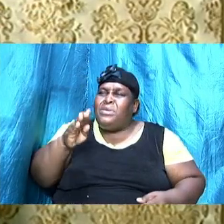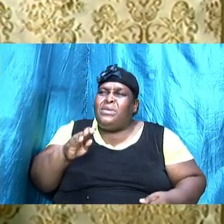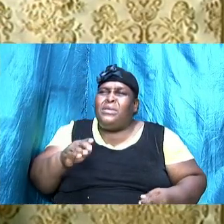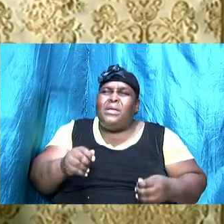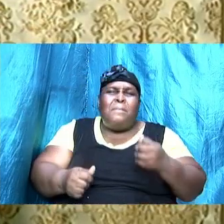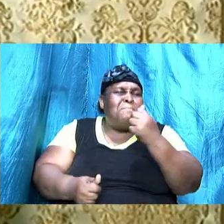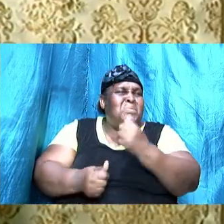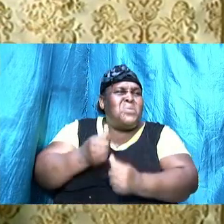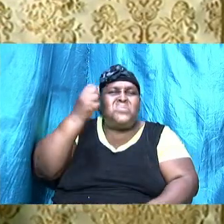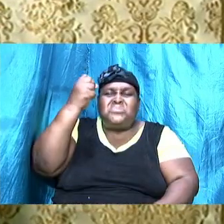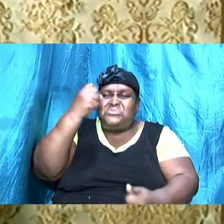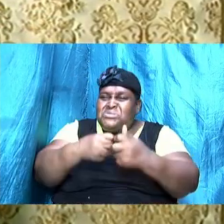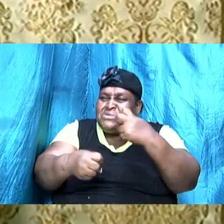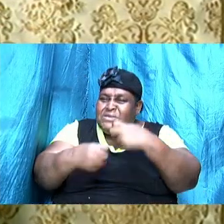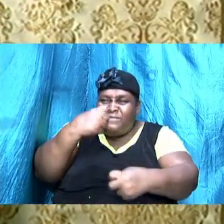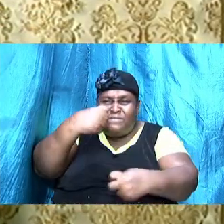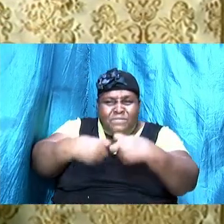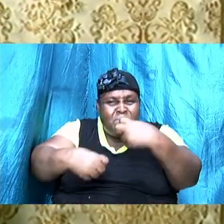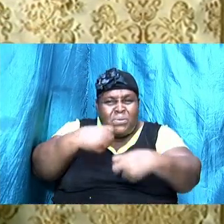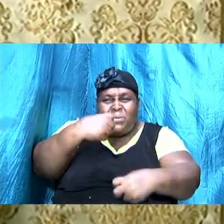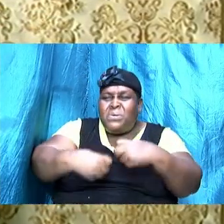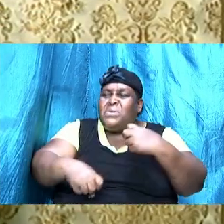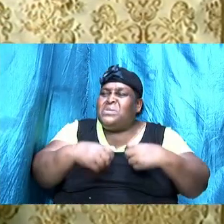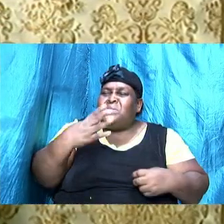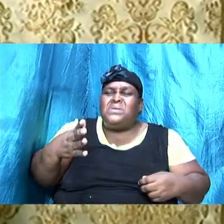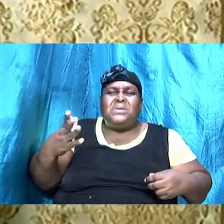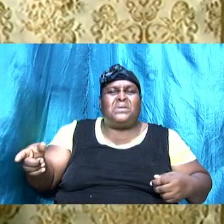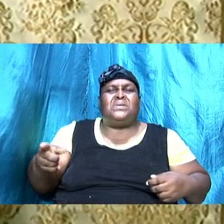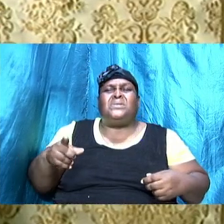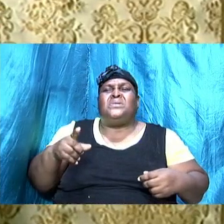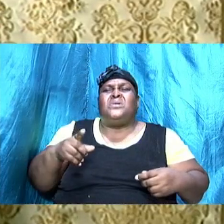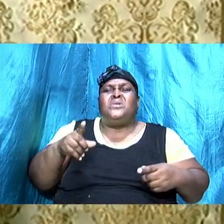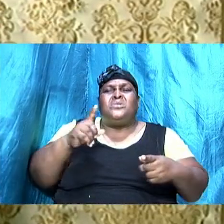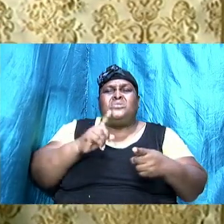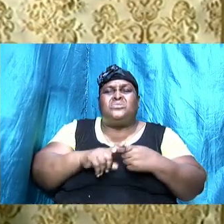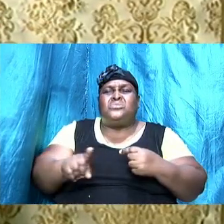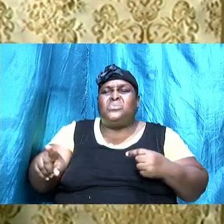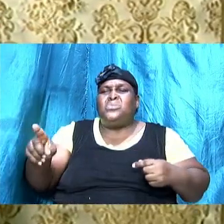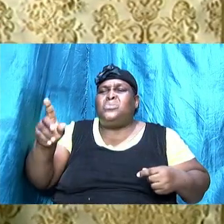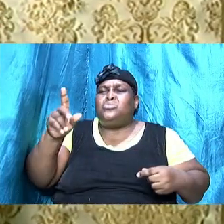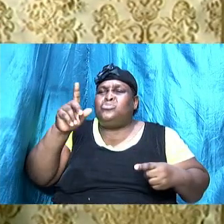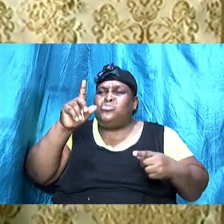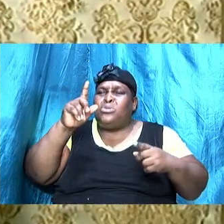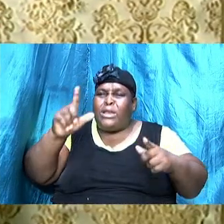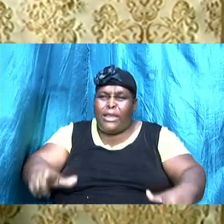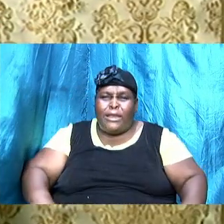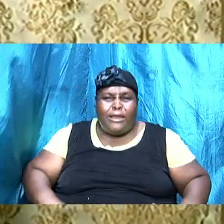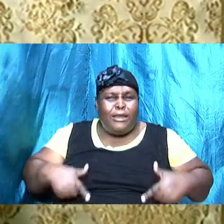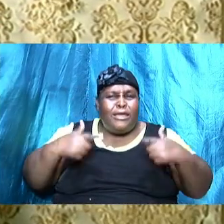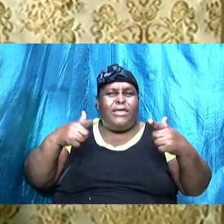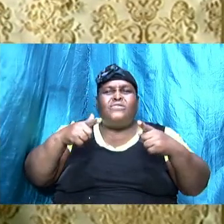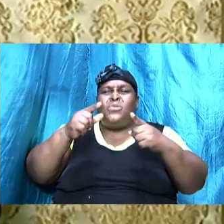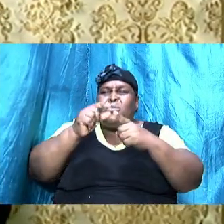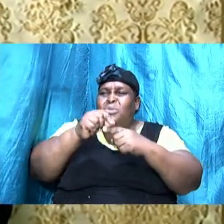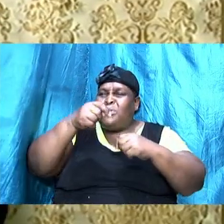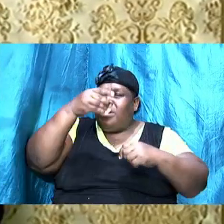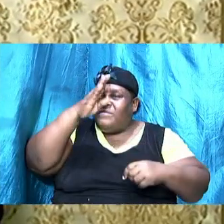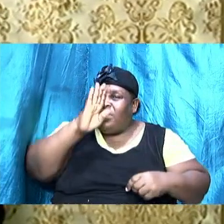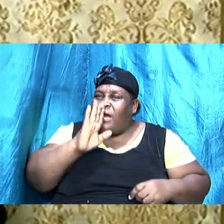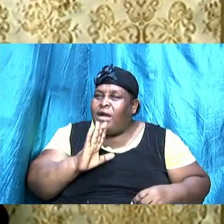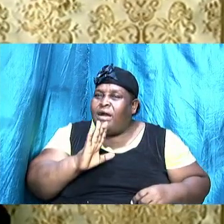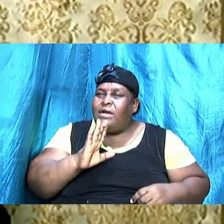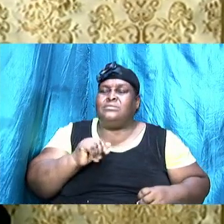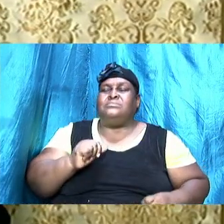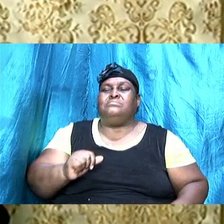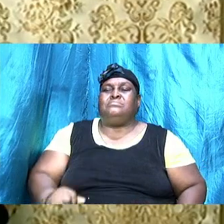to want to conform to what is written in the word. And I really want